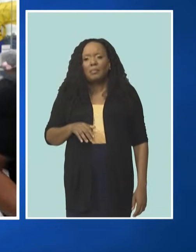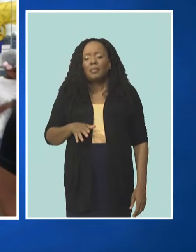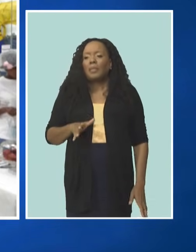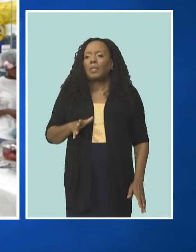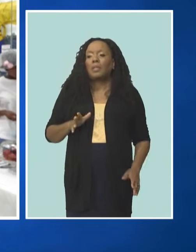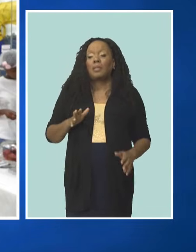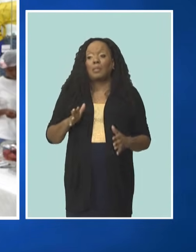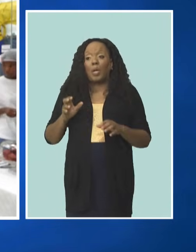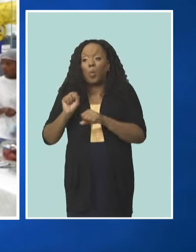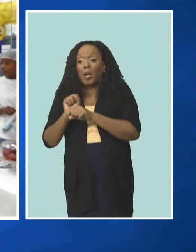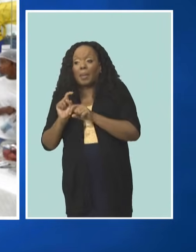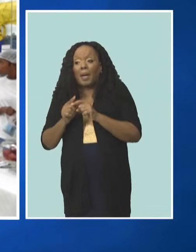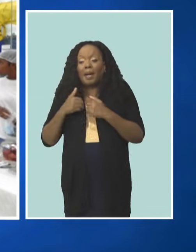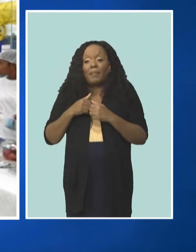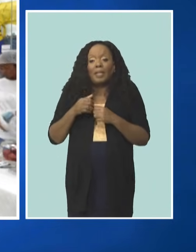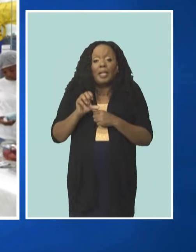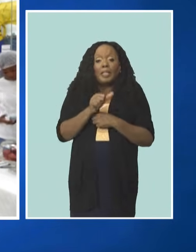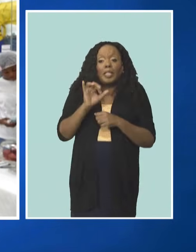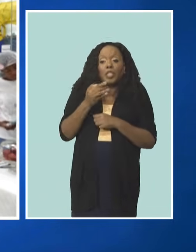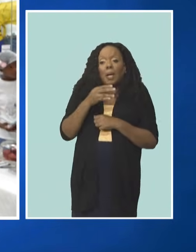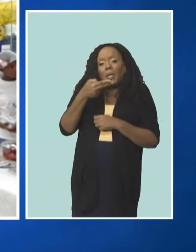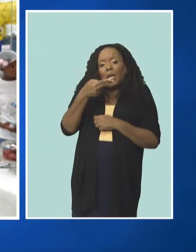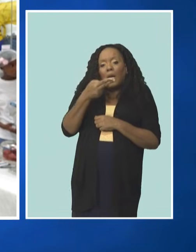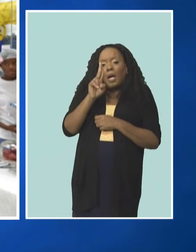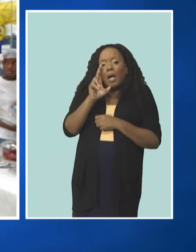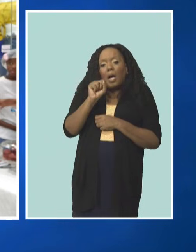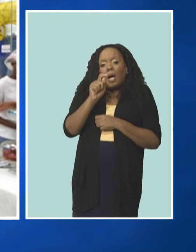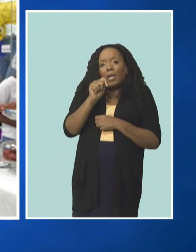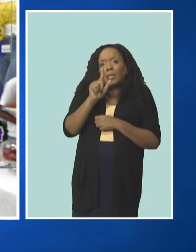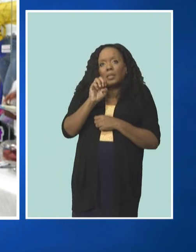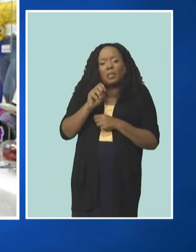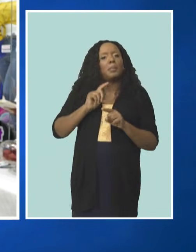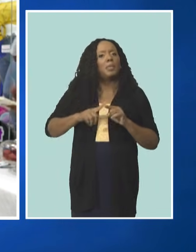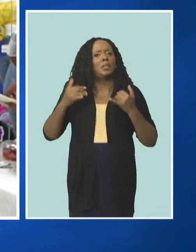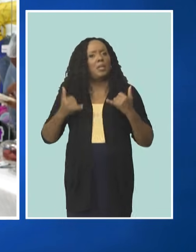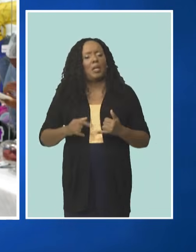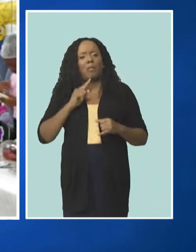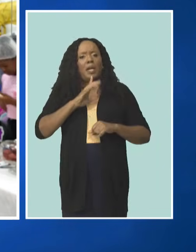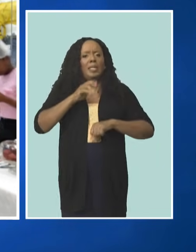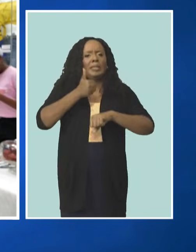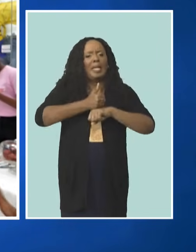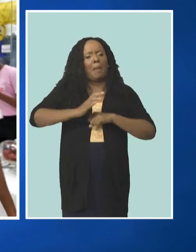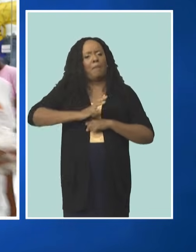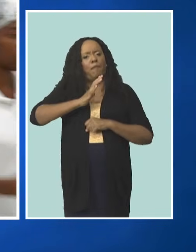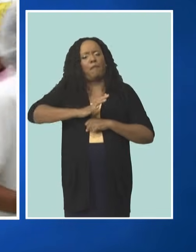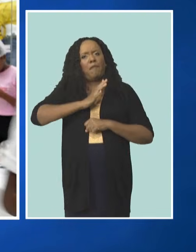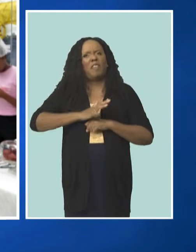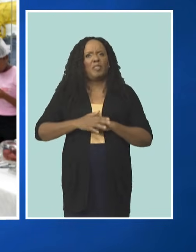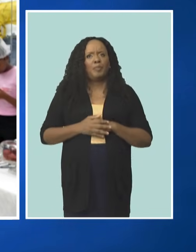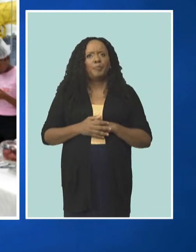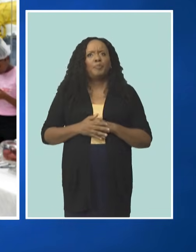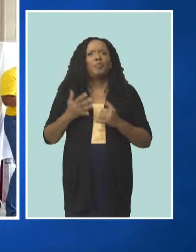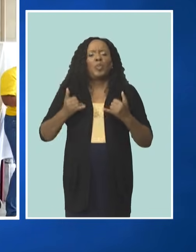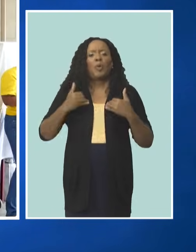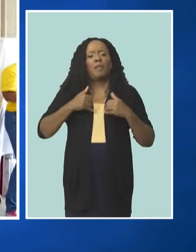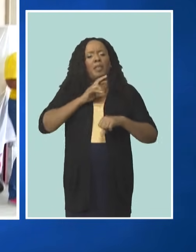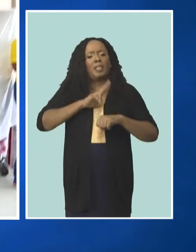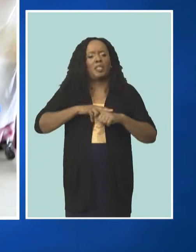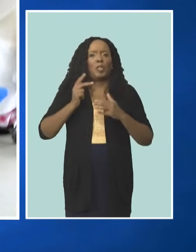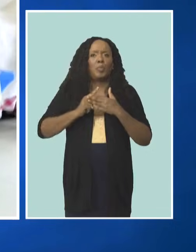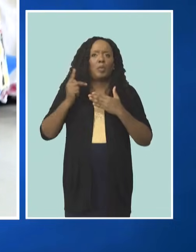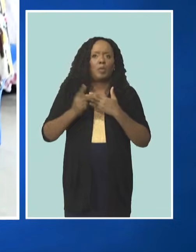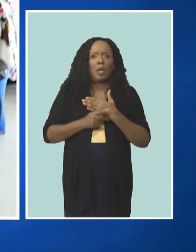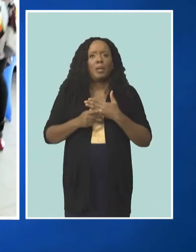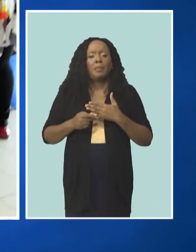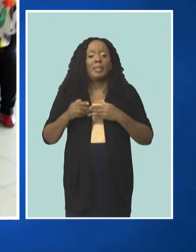of institutions like the Entrepreneurship Foundation, like National Financial Literacy Program, which is embedded in all of the schools. We now have the